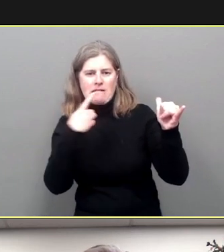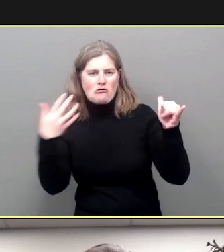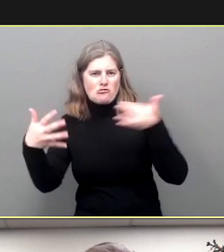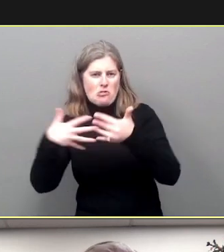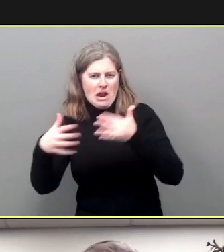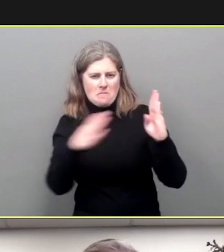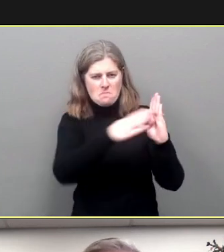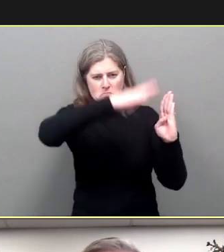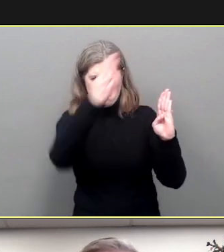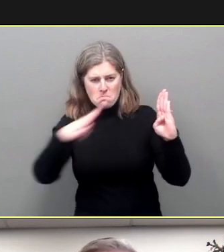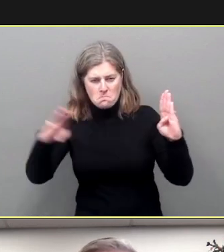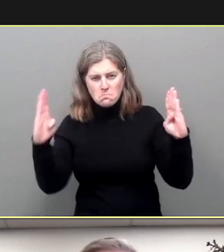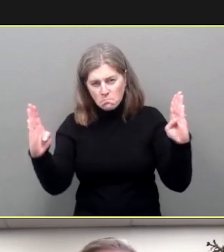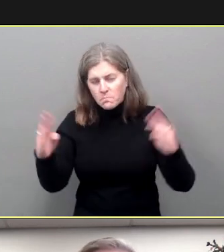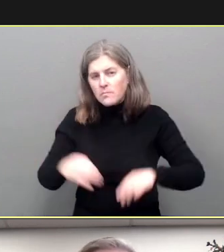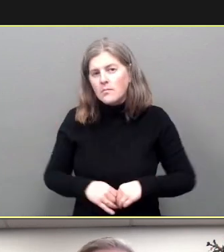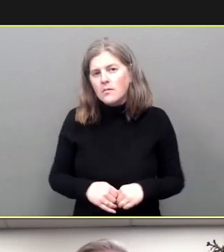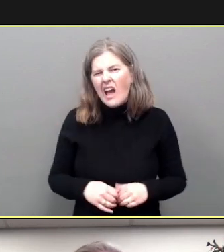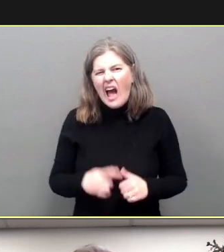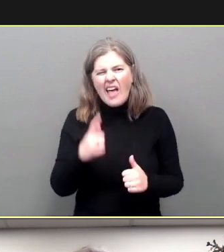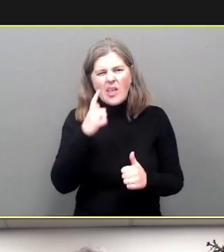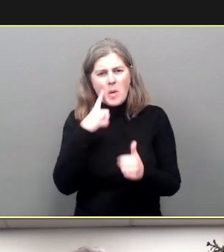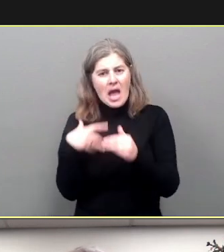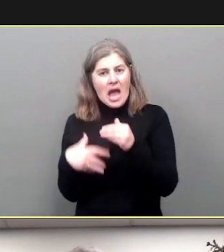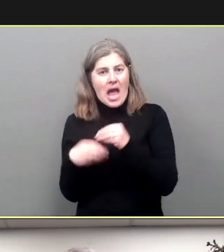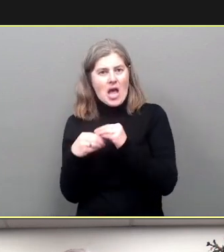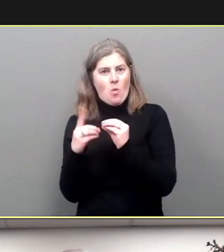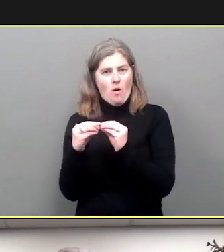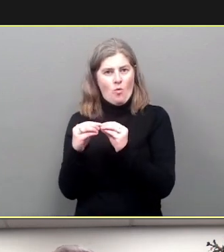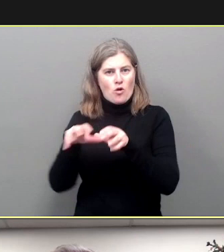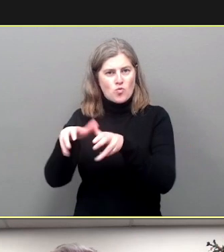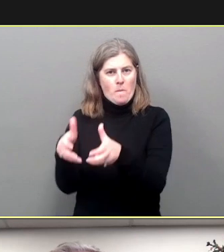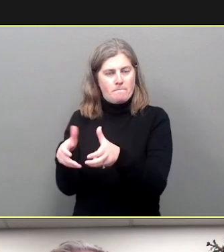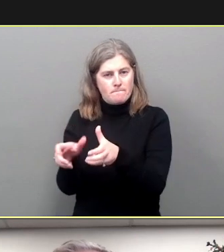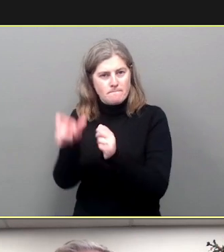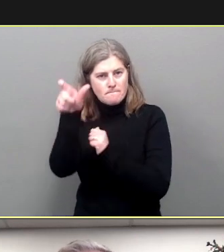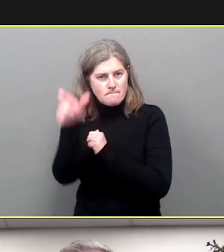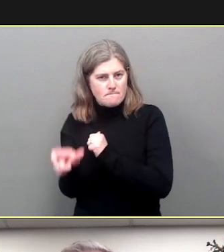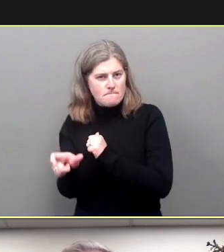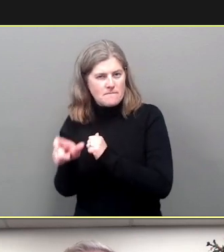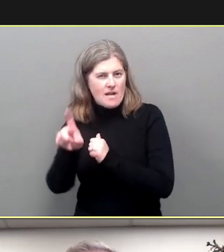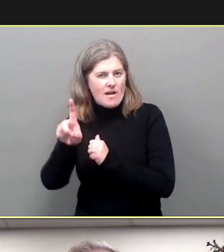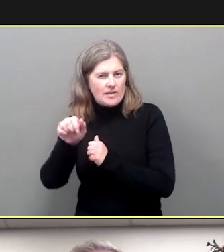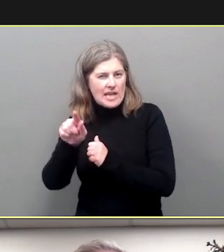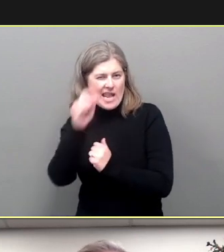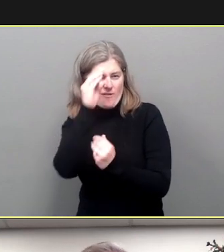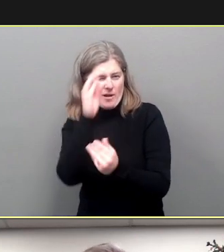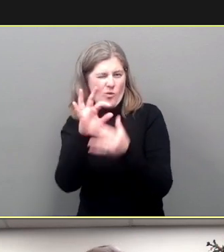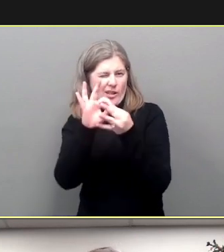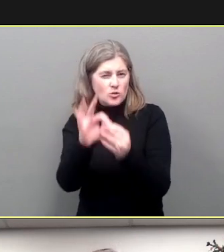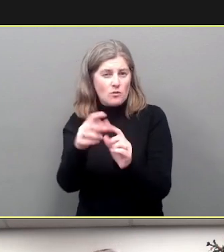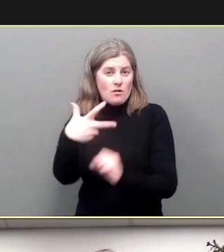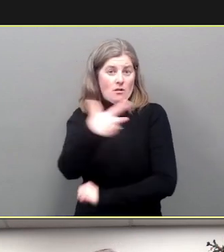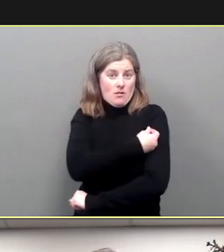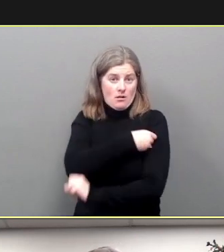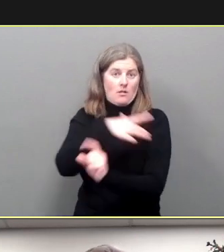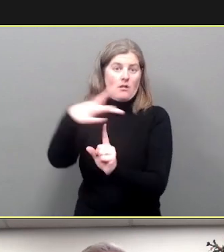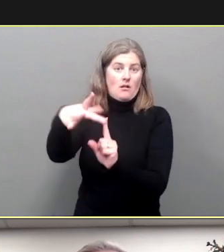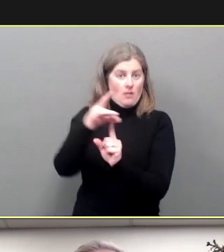think we anticipate being able to add a group of in data about vaccine breakthrough